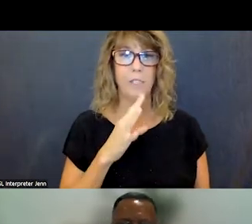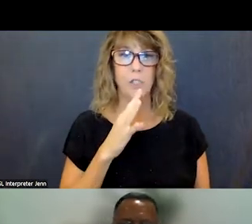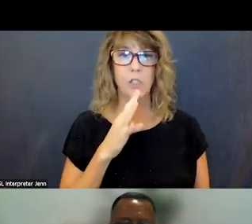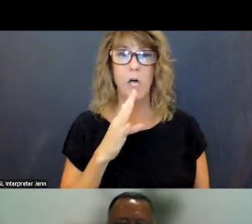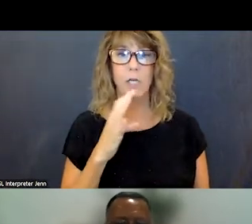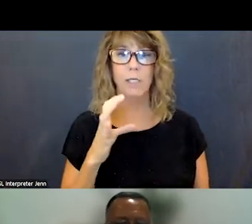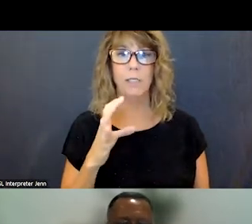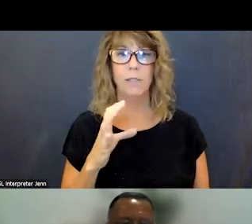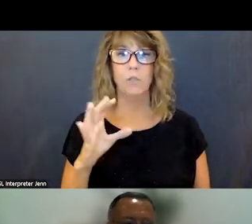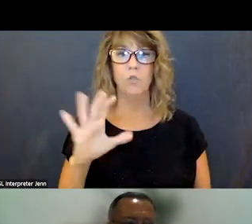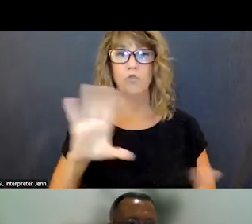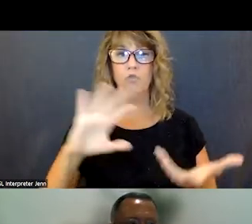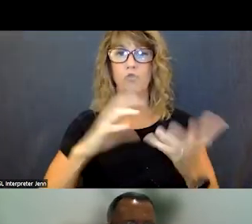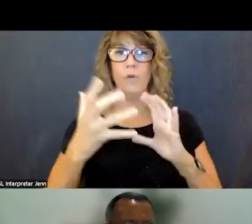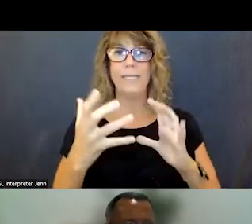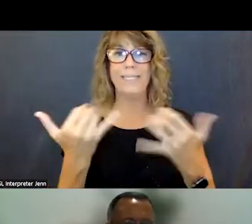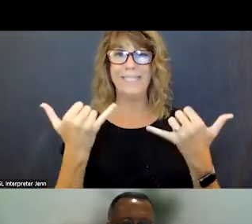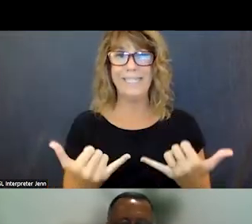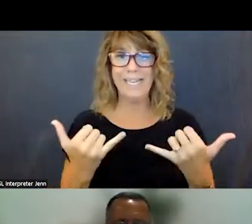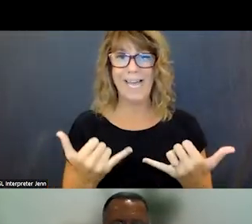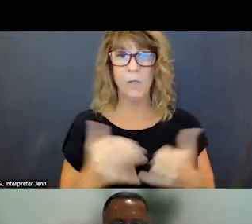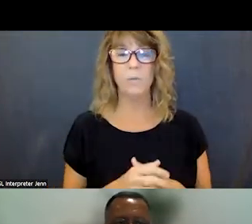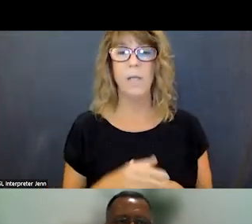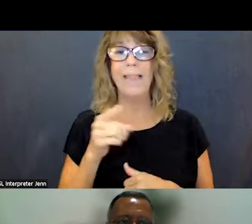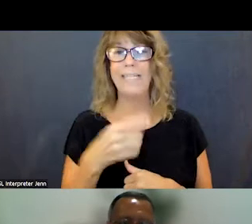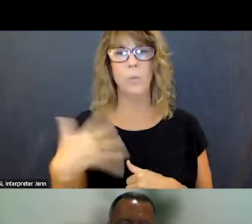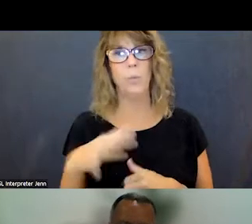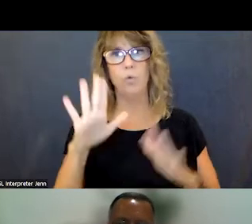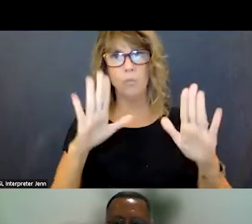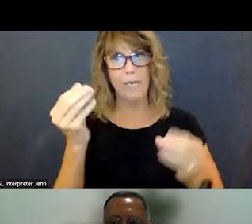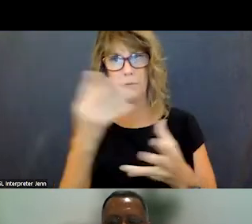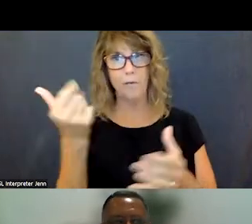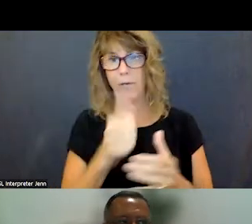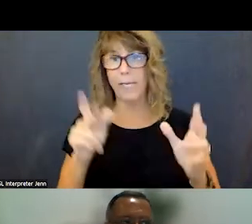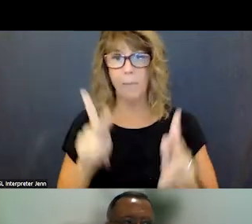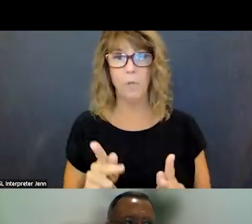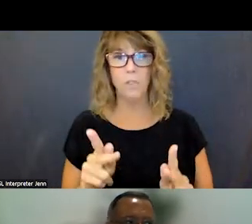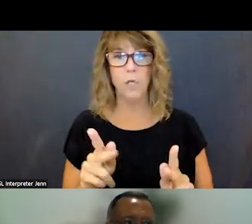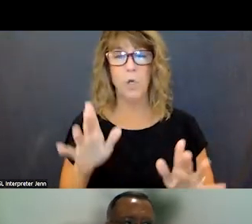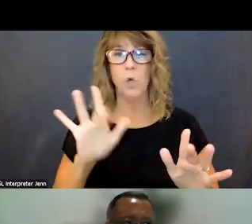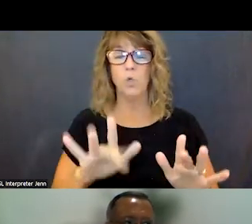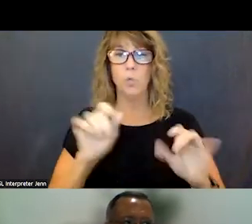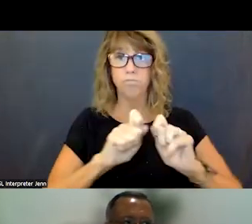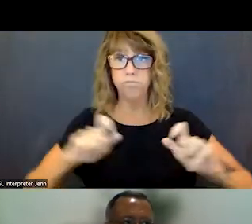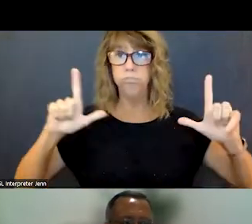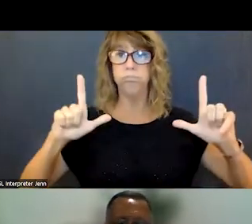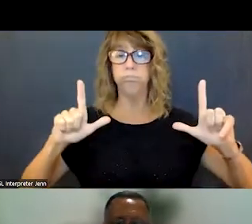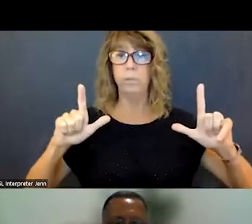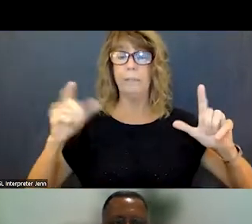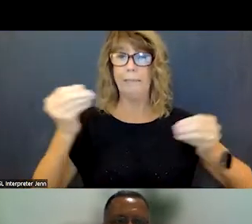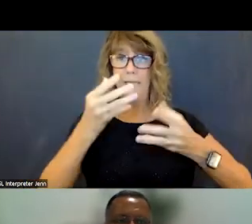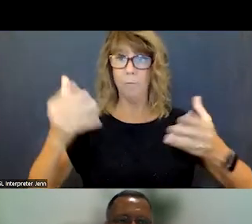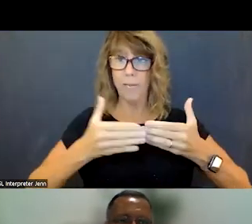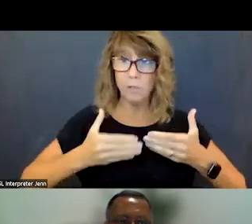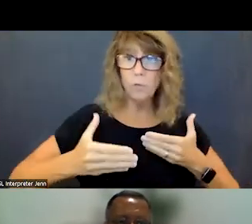talk.crisisnow.com site. This is a wealth of information for anyone. You go into the site, you're able to pull information going